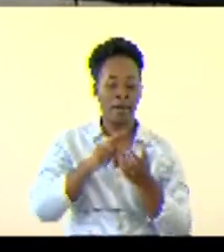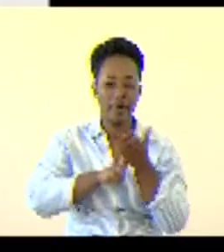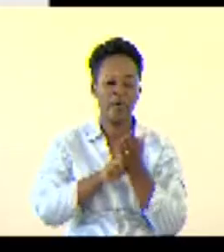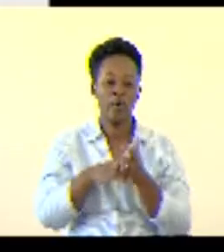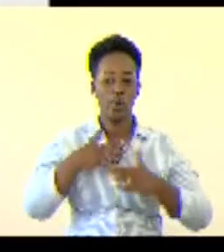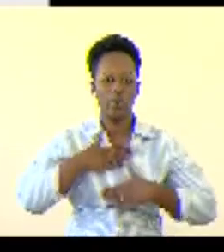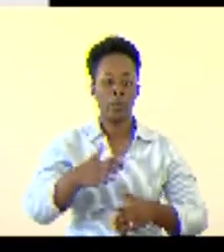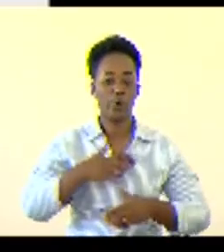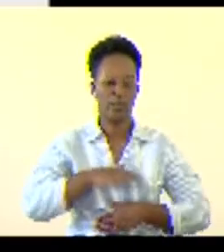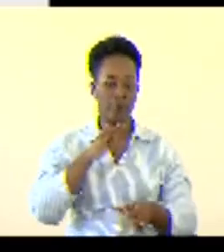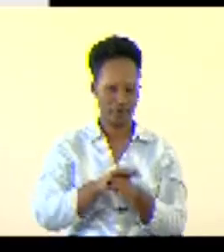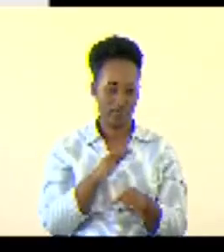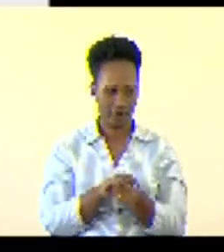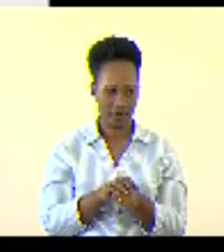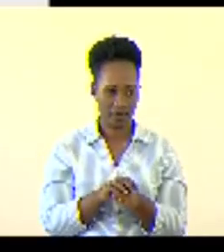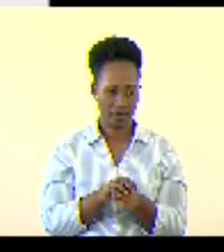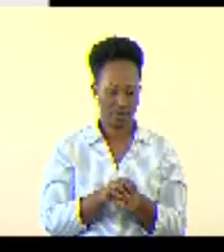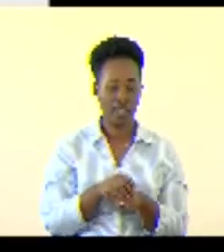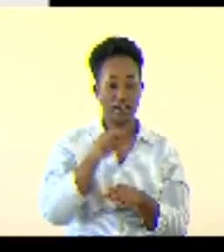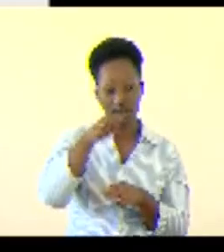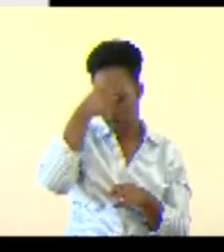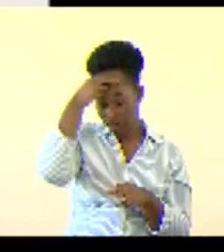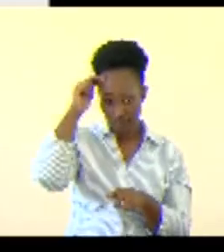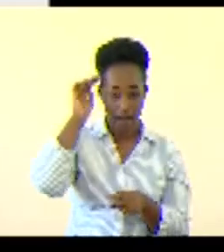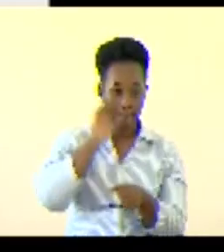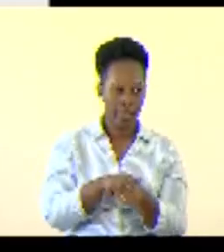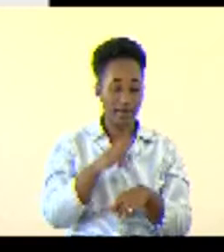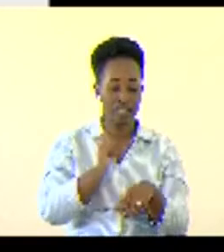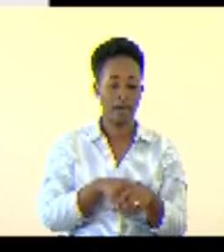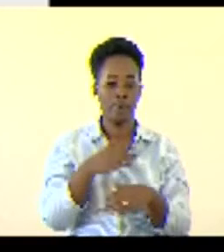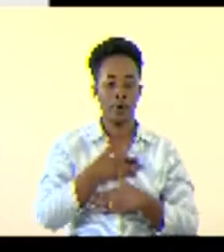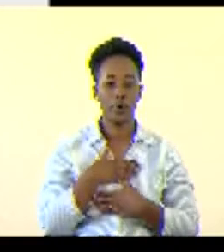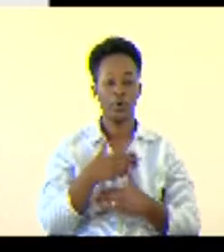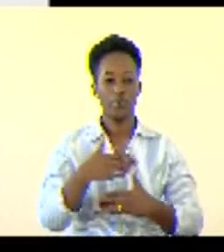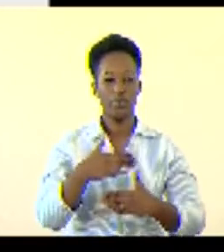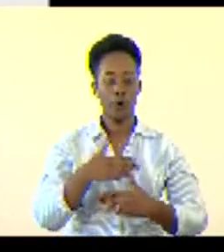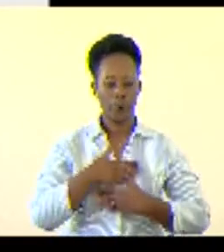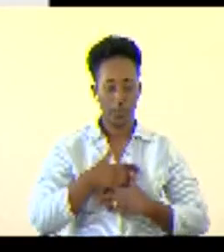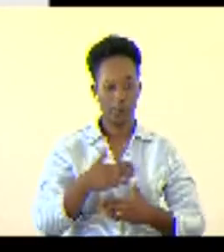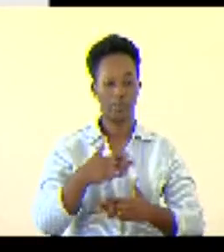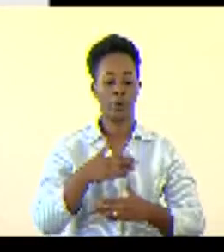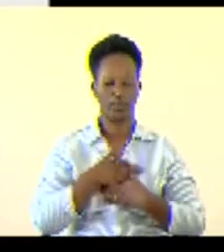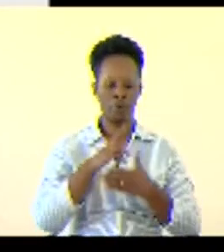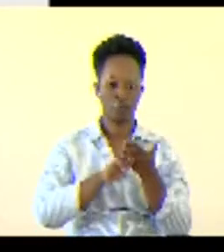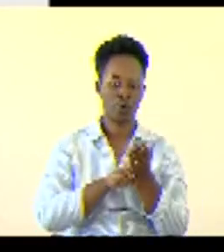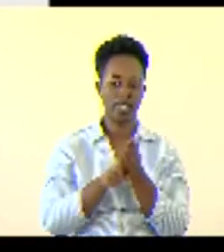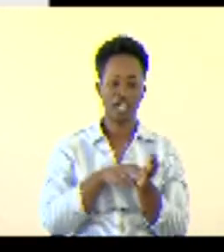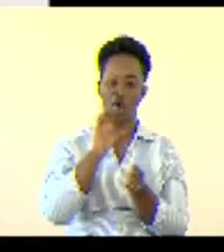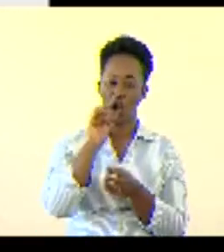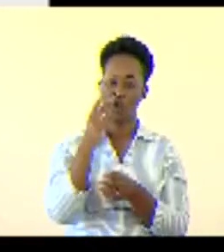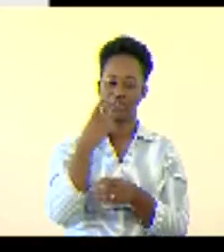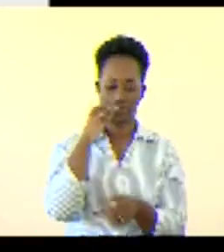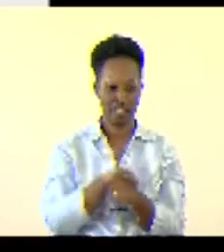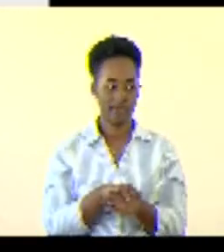muscles need more oxygen. That's why most of the time you breathe taking more oxygen that we're going to be used in a cellular respiration.